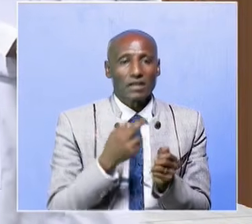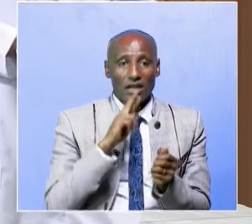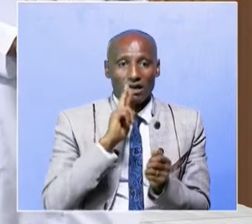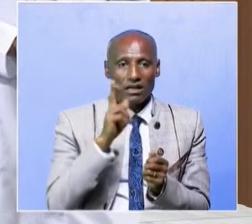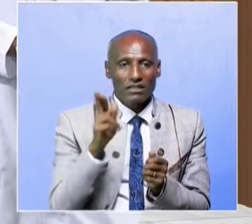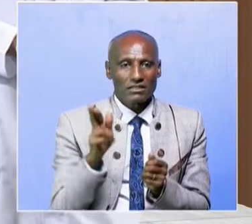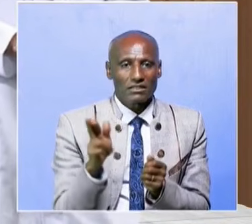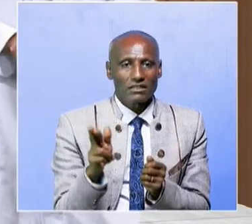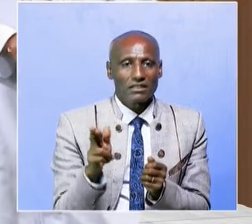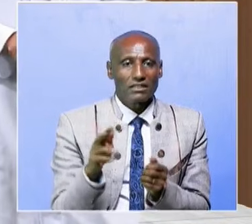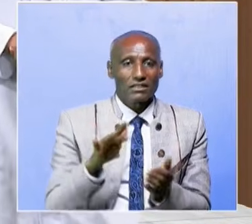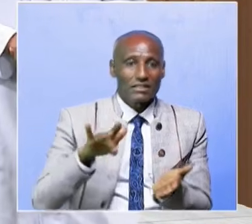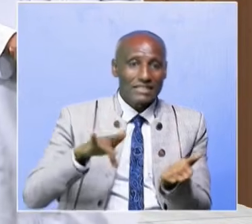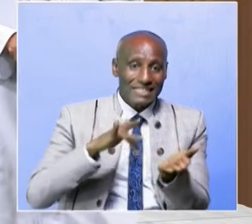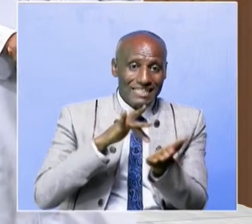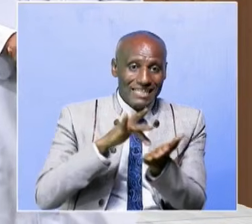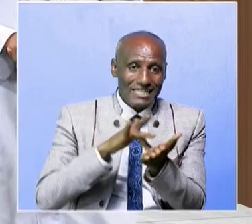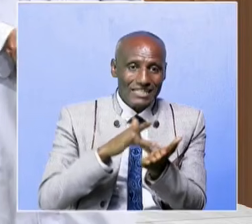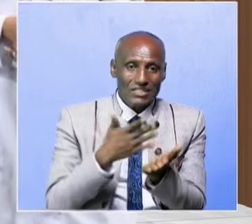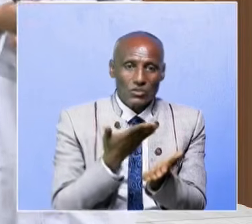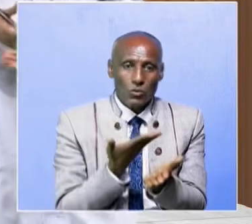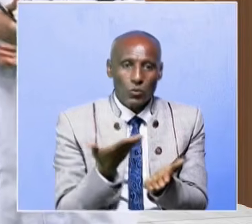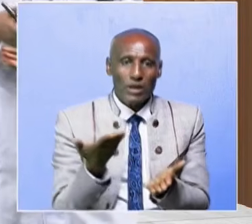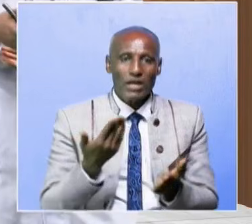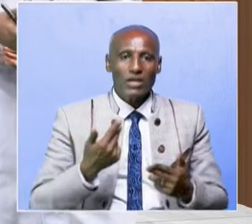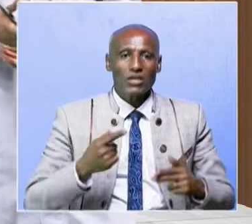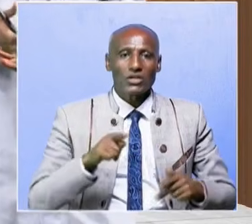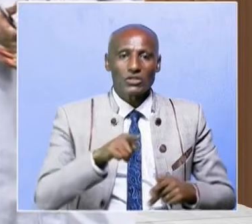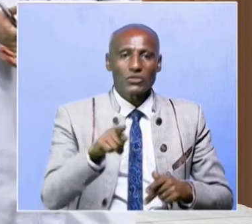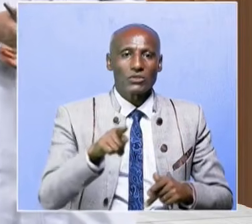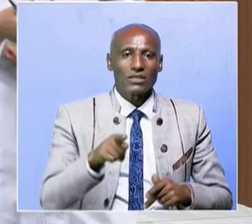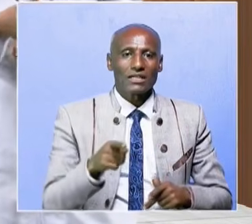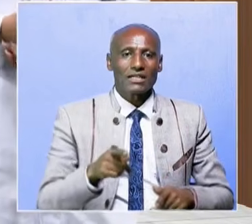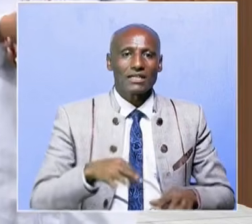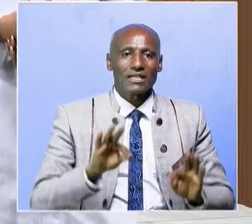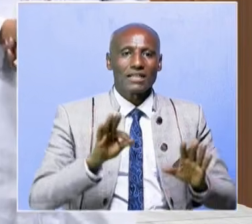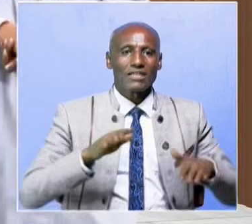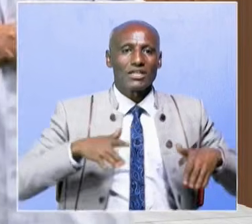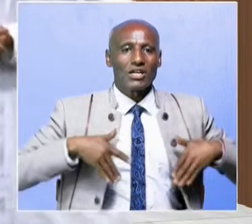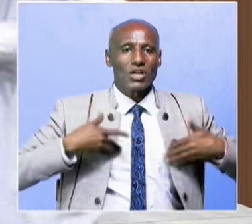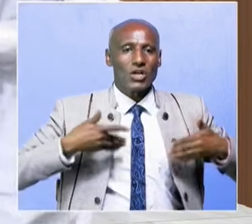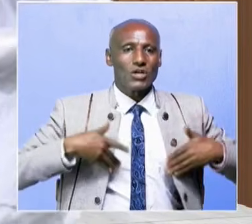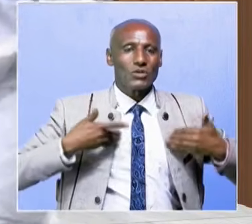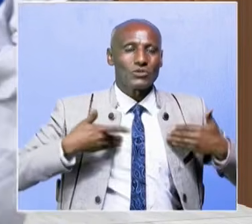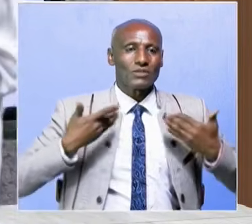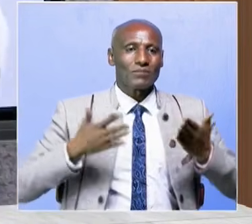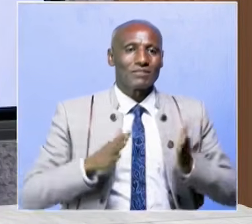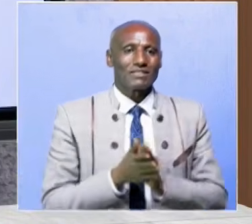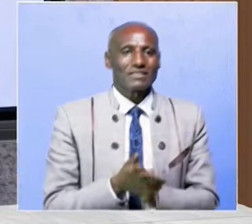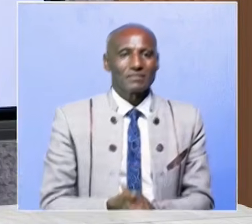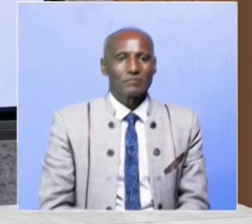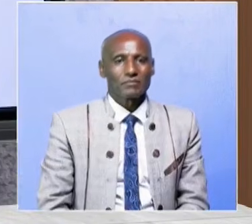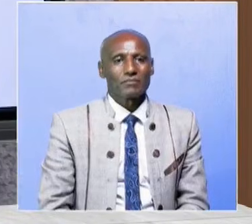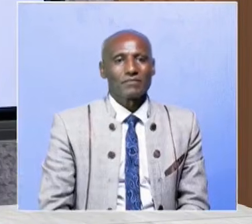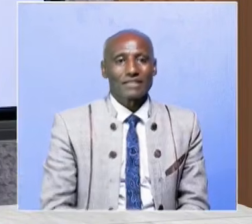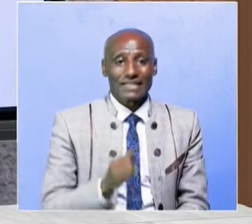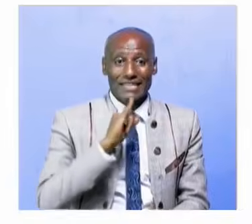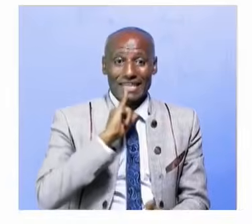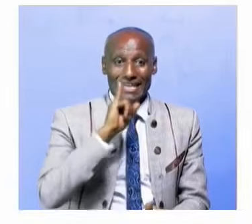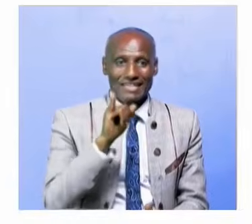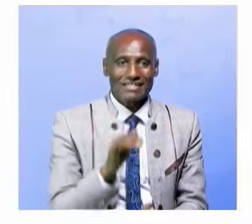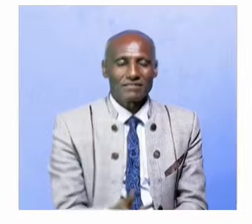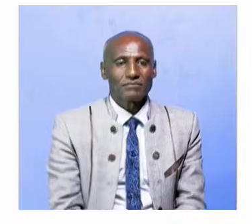are centers where you can have a lot of joy and enjoyment. So recreation